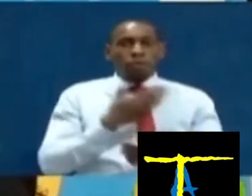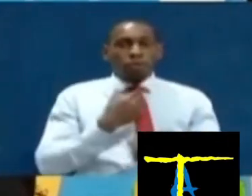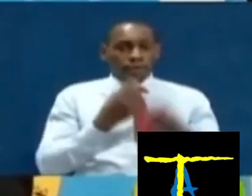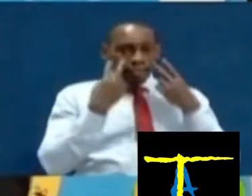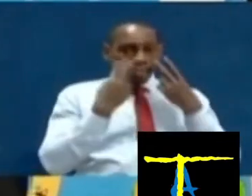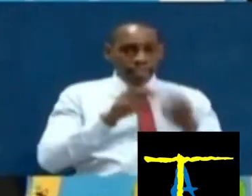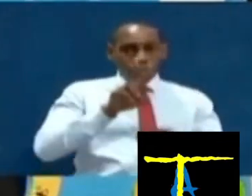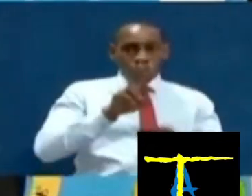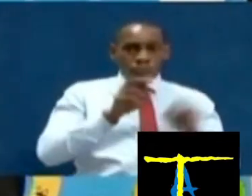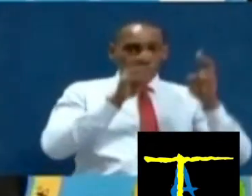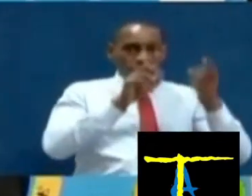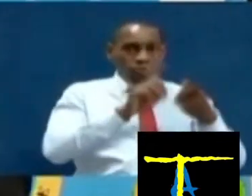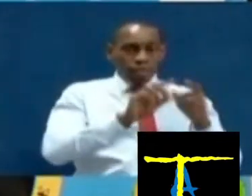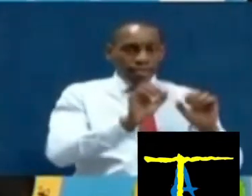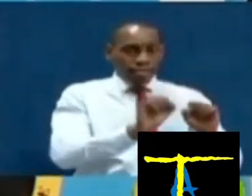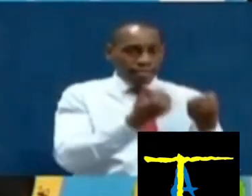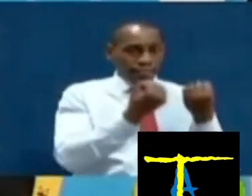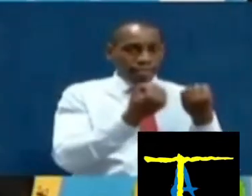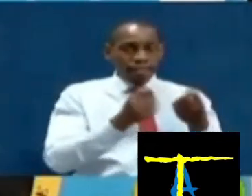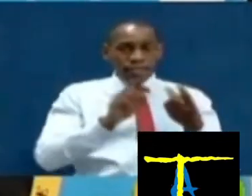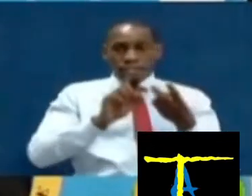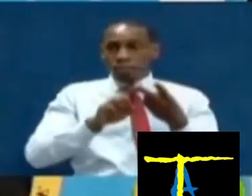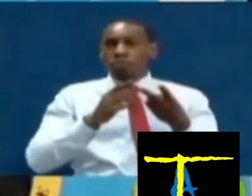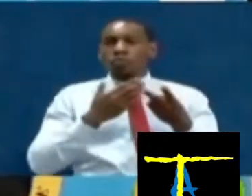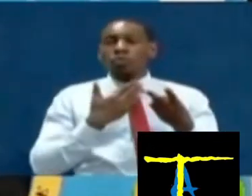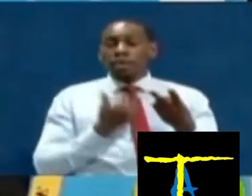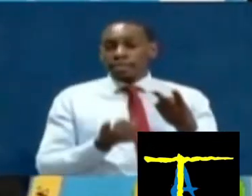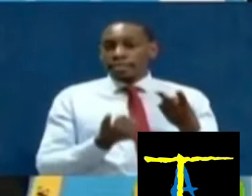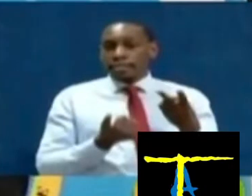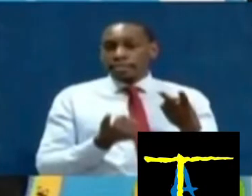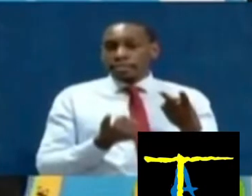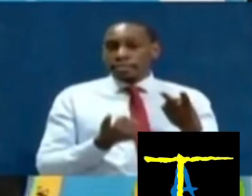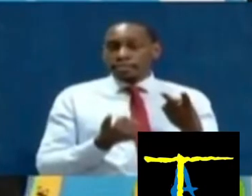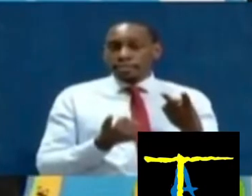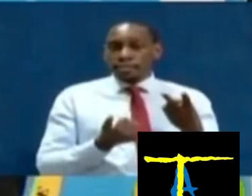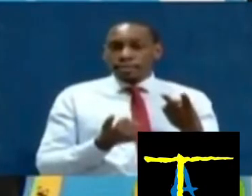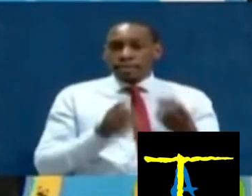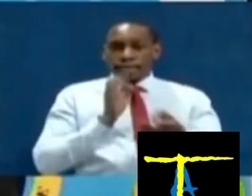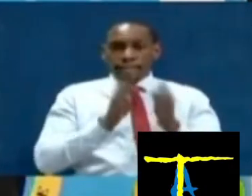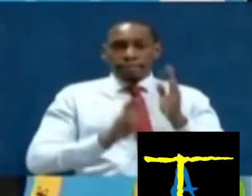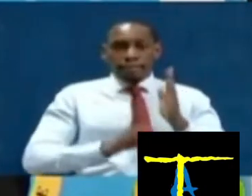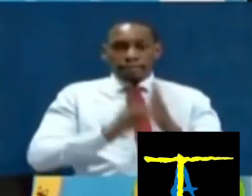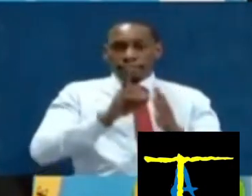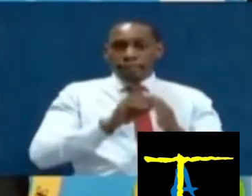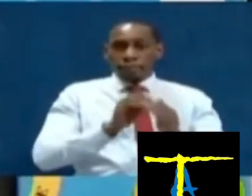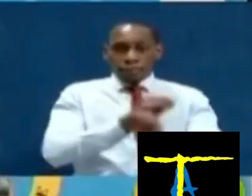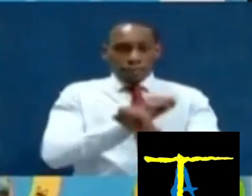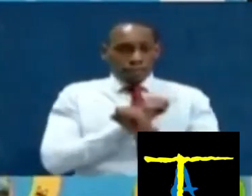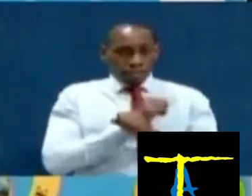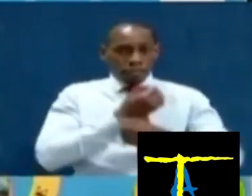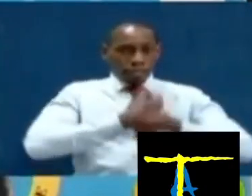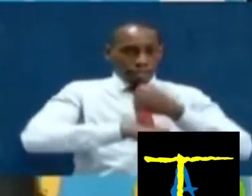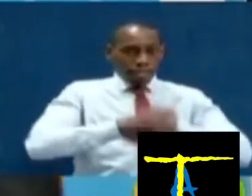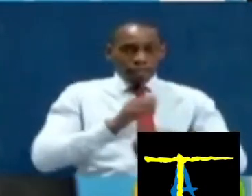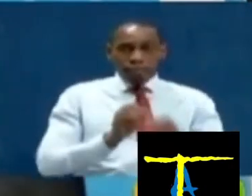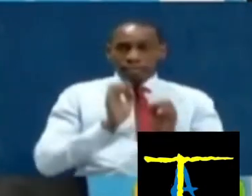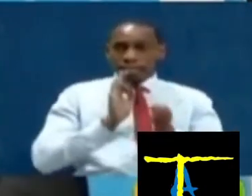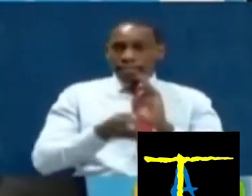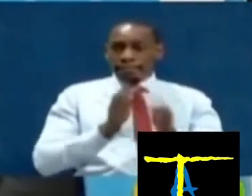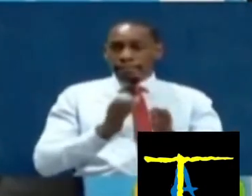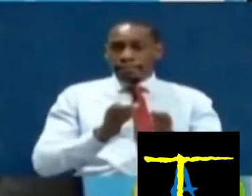two issues. One is safety, and of course number two is whether you develop an immune reaction if you are